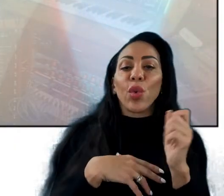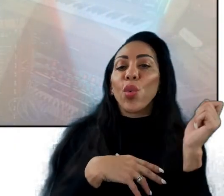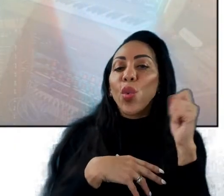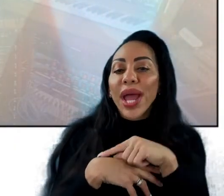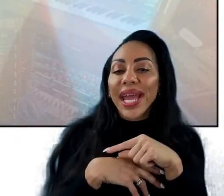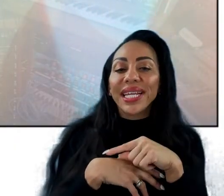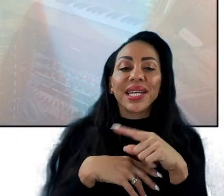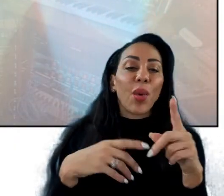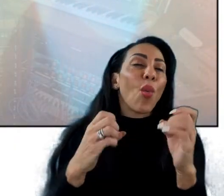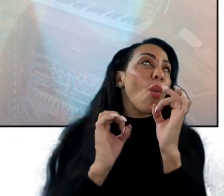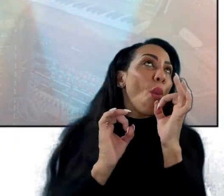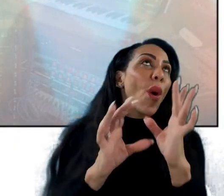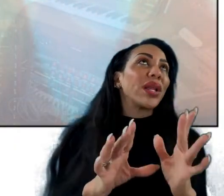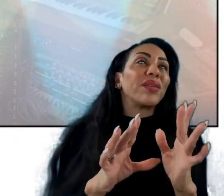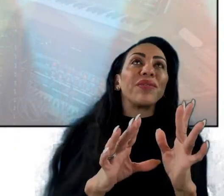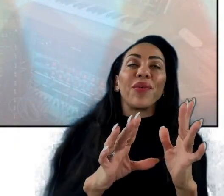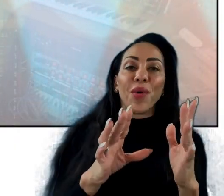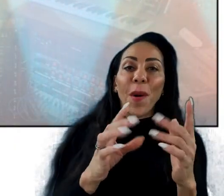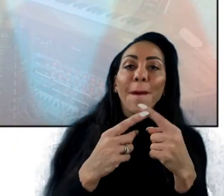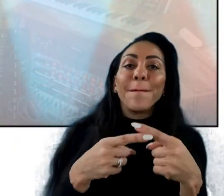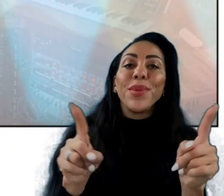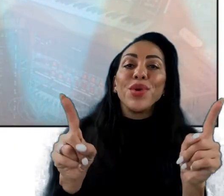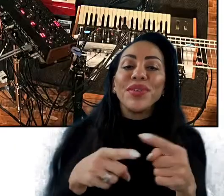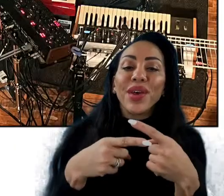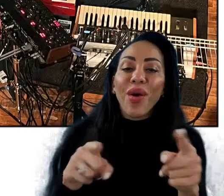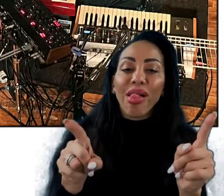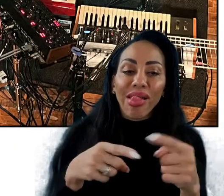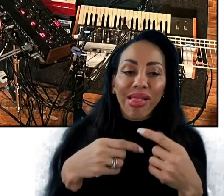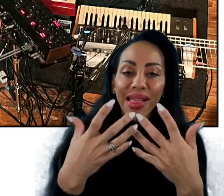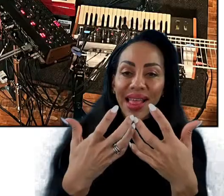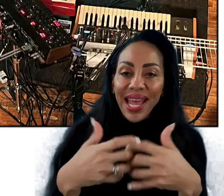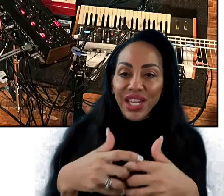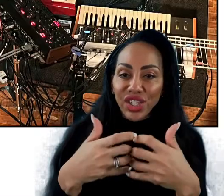instruments, especially electronic ones.